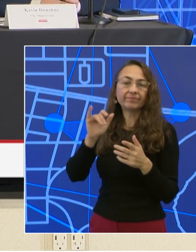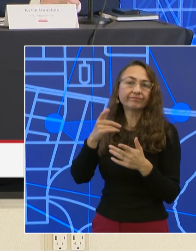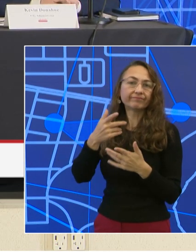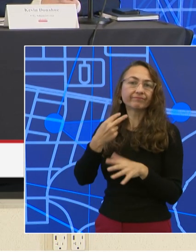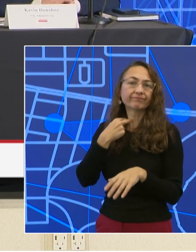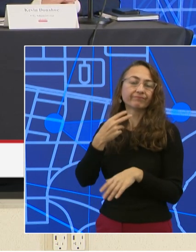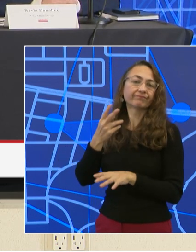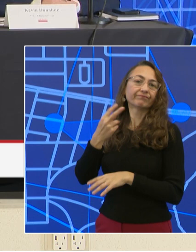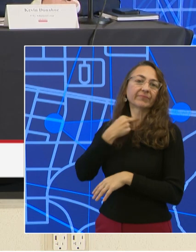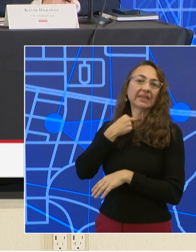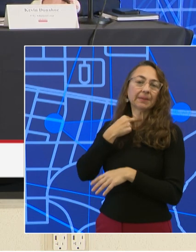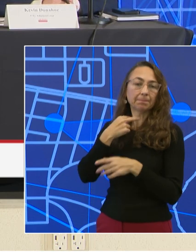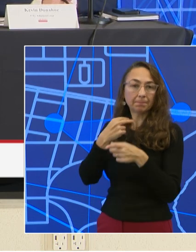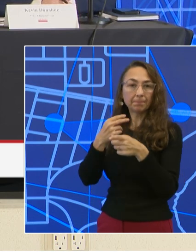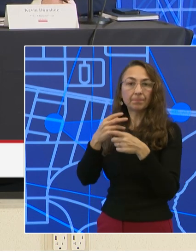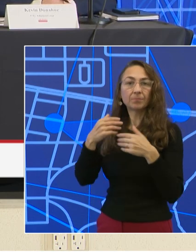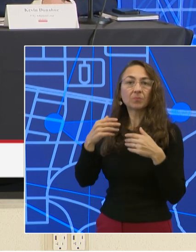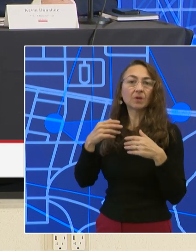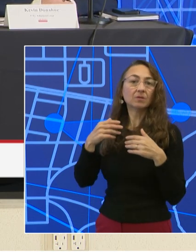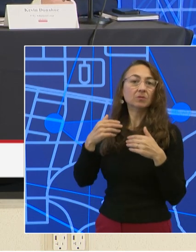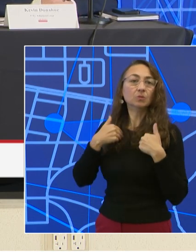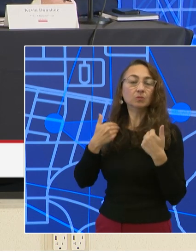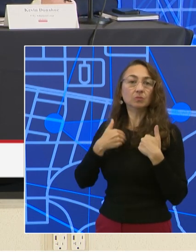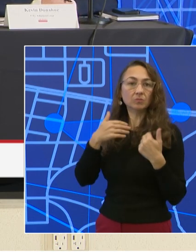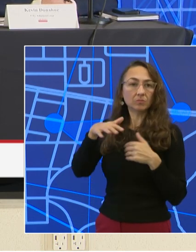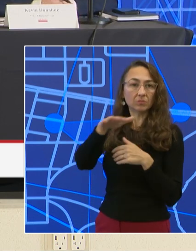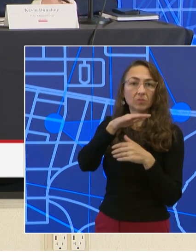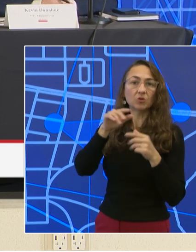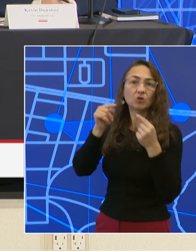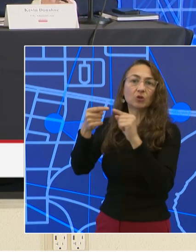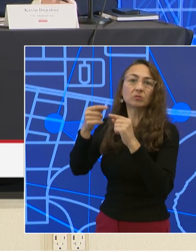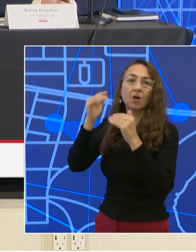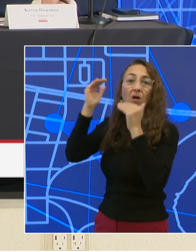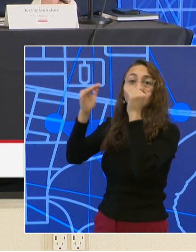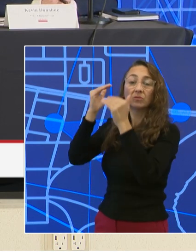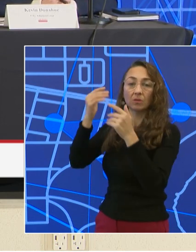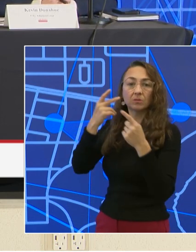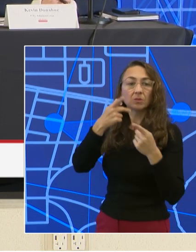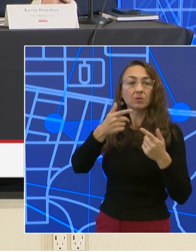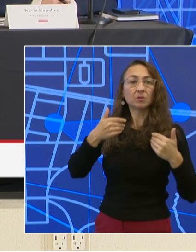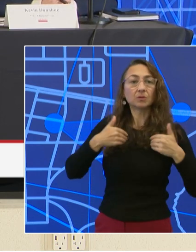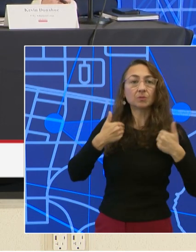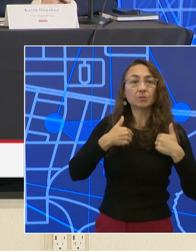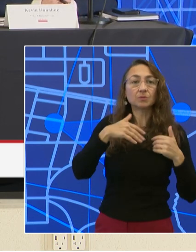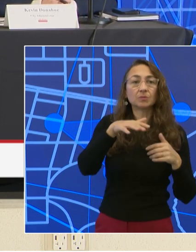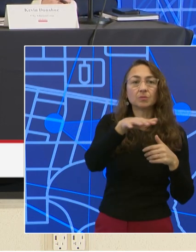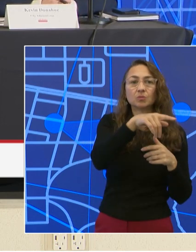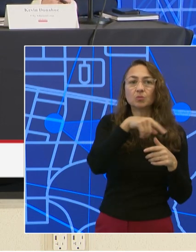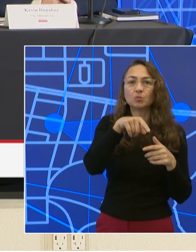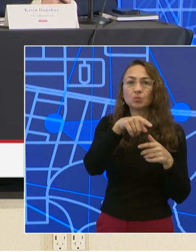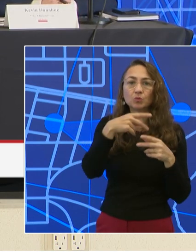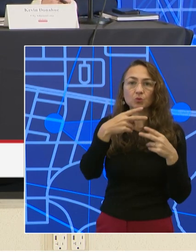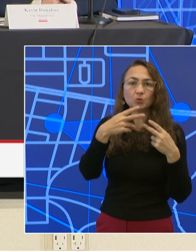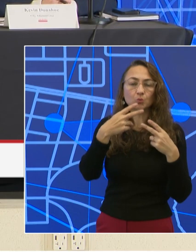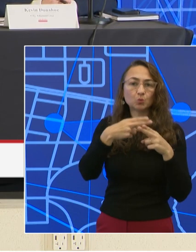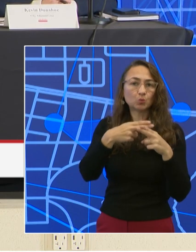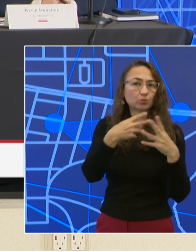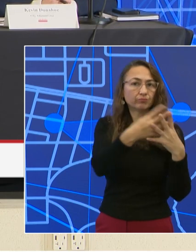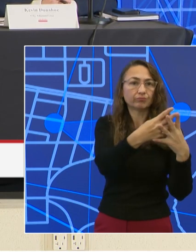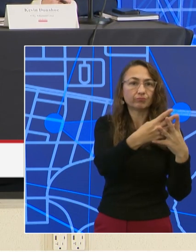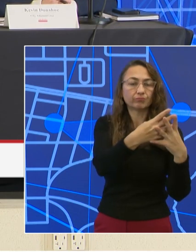longer periods of time. And parents of these violent offenders, beating to death Reggie Brown and